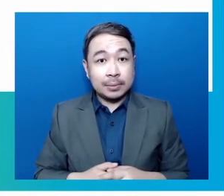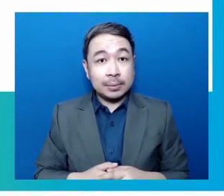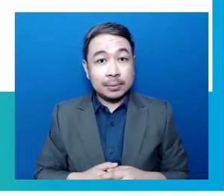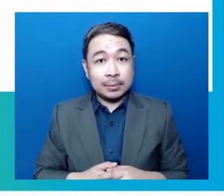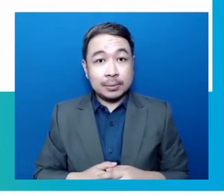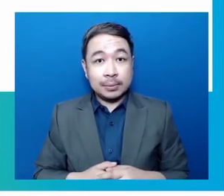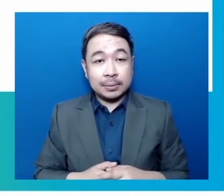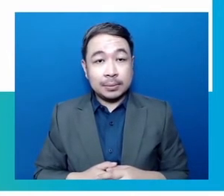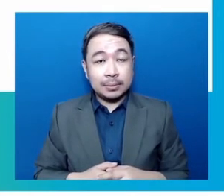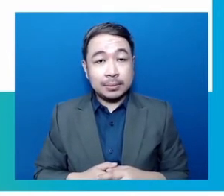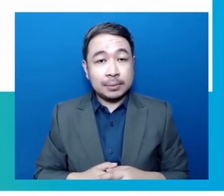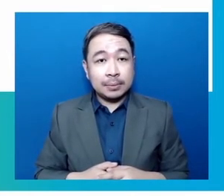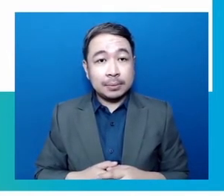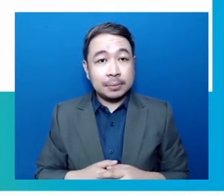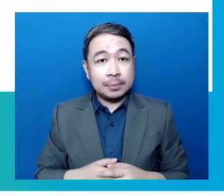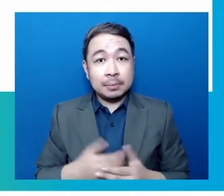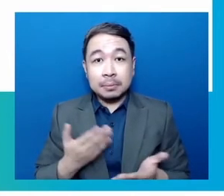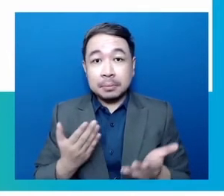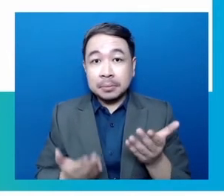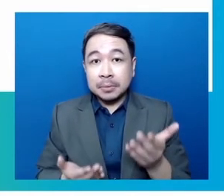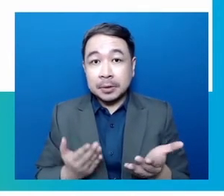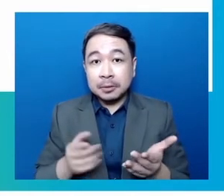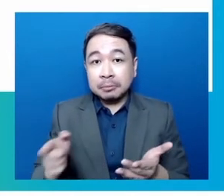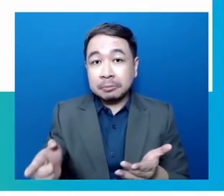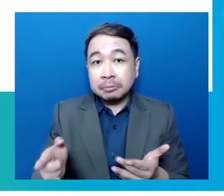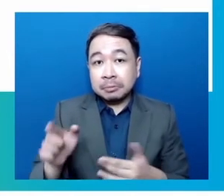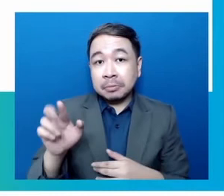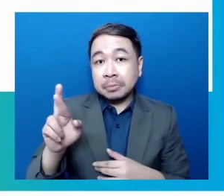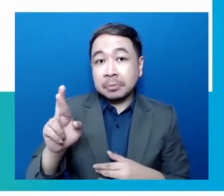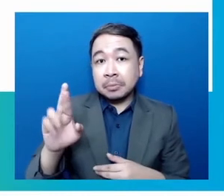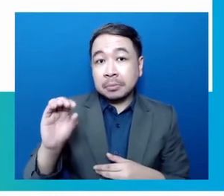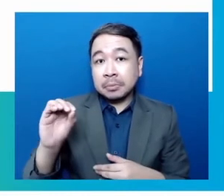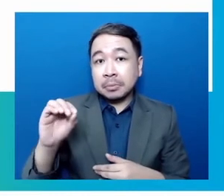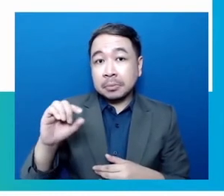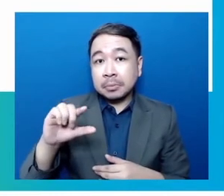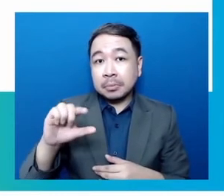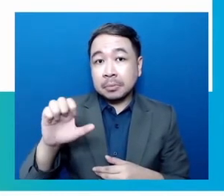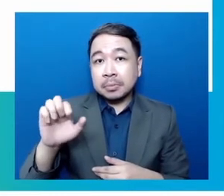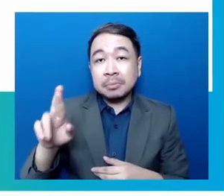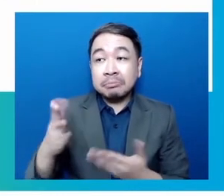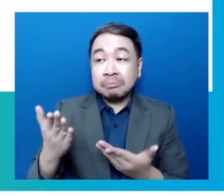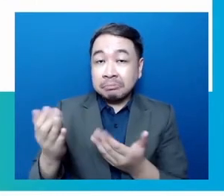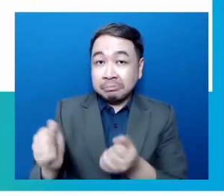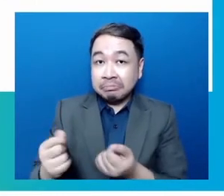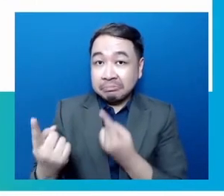Roger, if you're able to respond to those questions. Of course, of course.